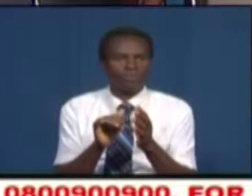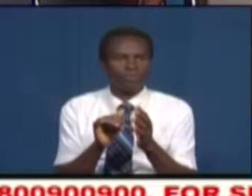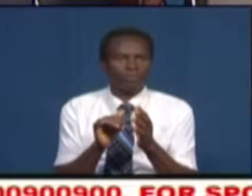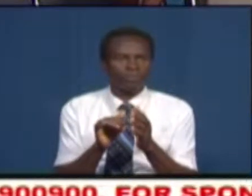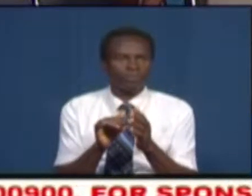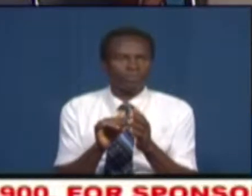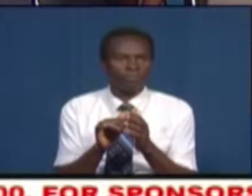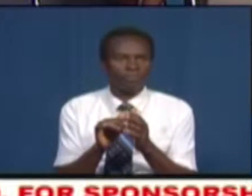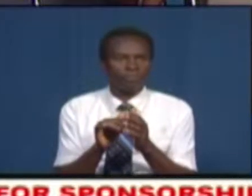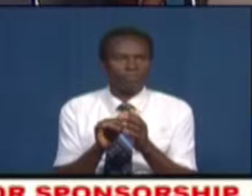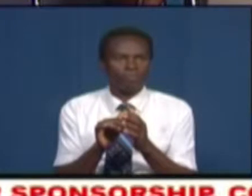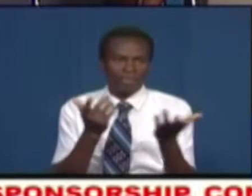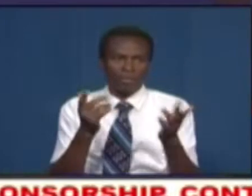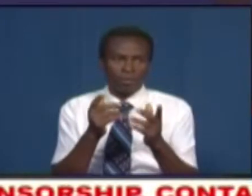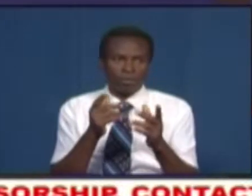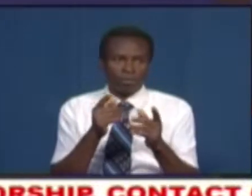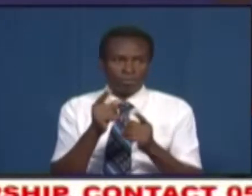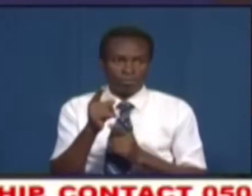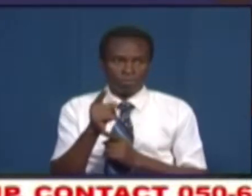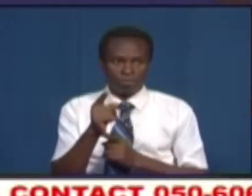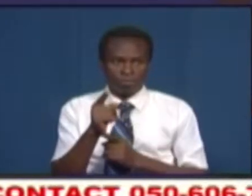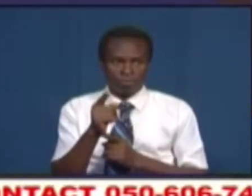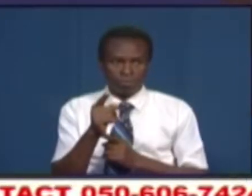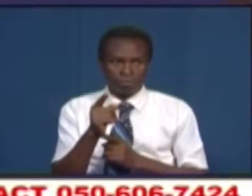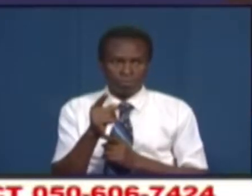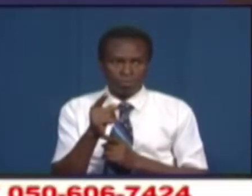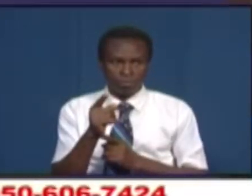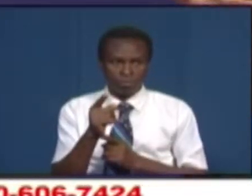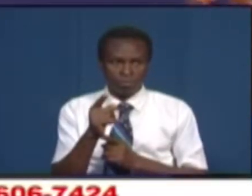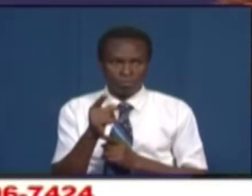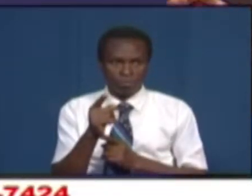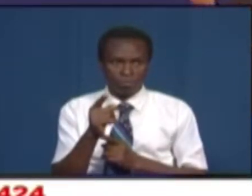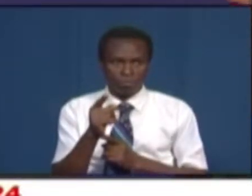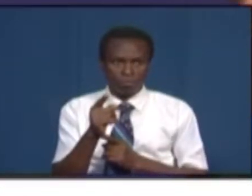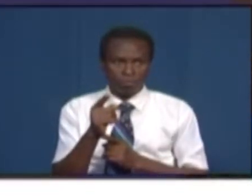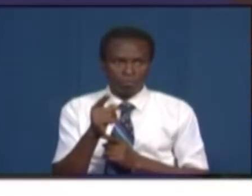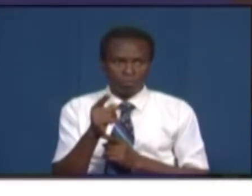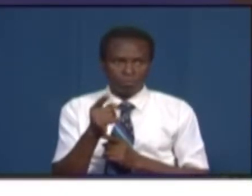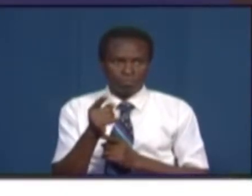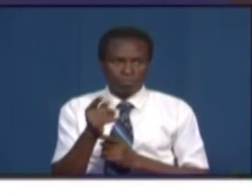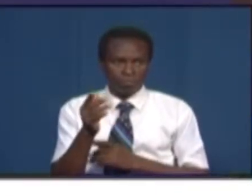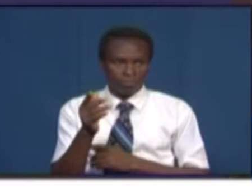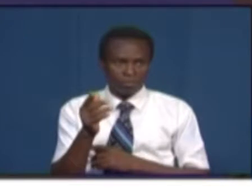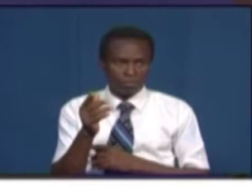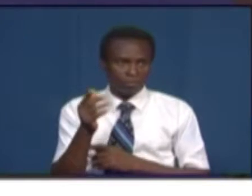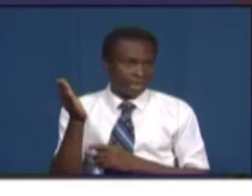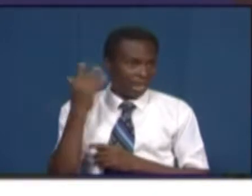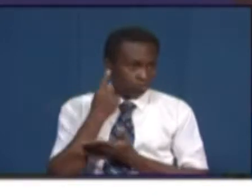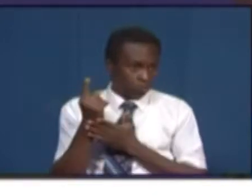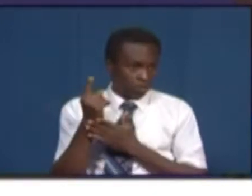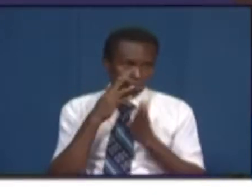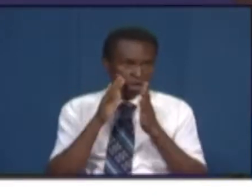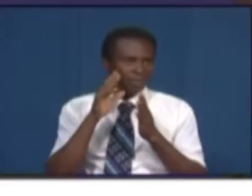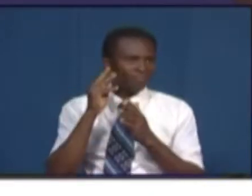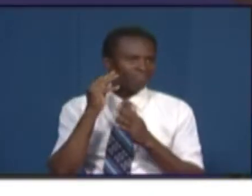very intensive discussion about periods and cramps and those kind of things, the drugs you mentioned and all that, last week.